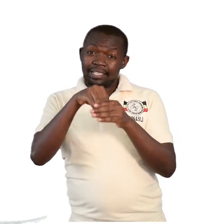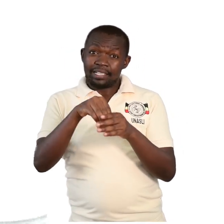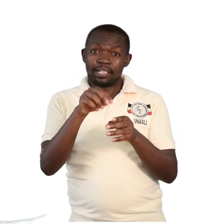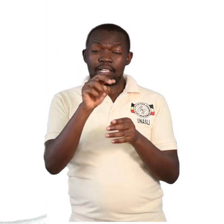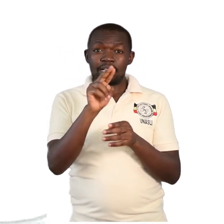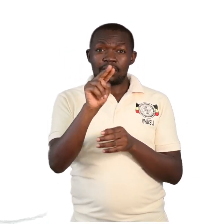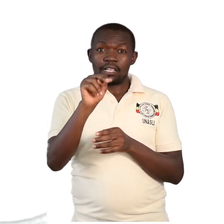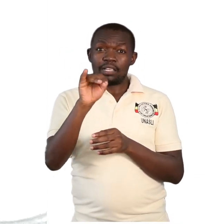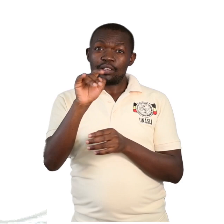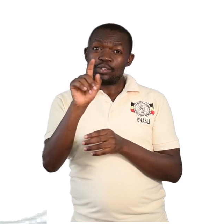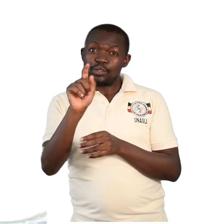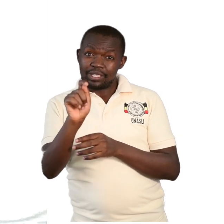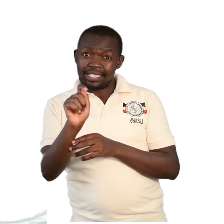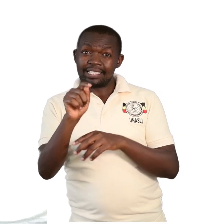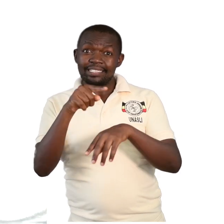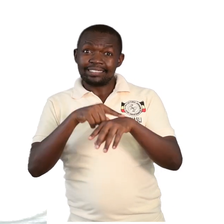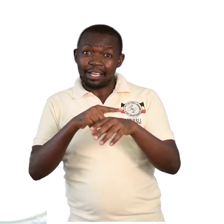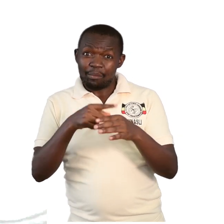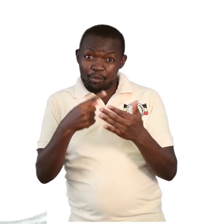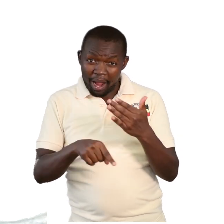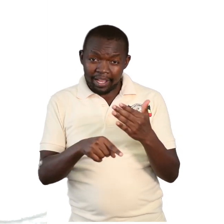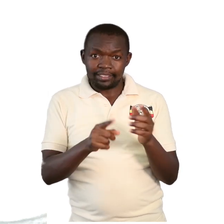time is speed.